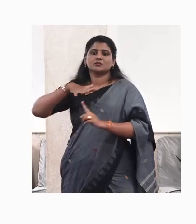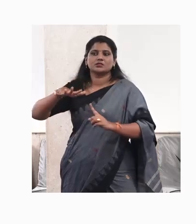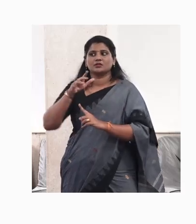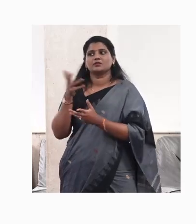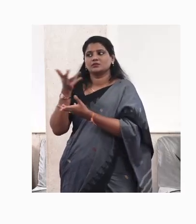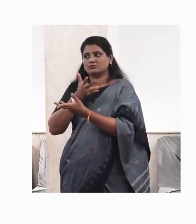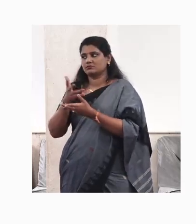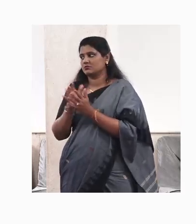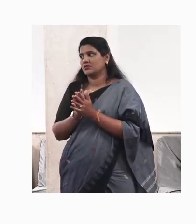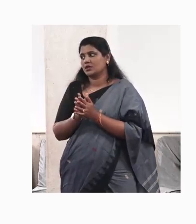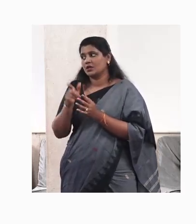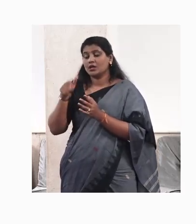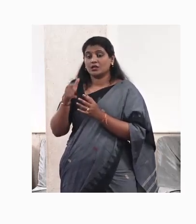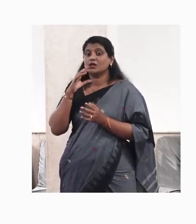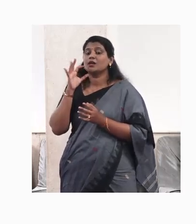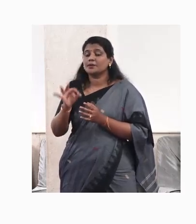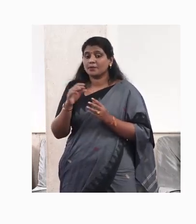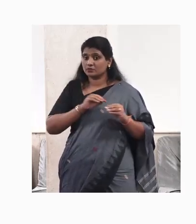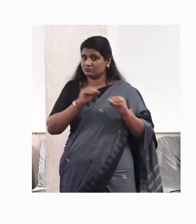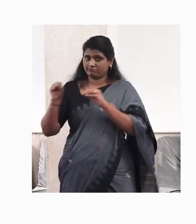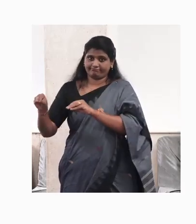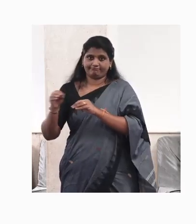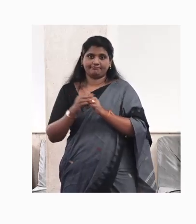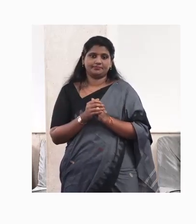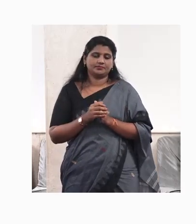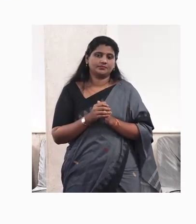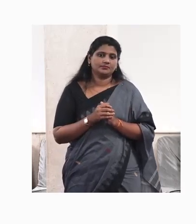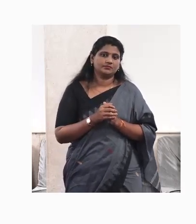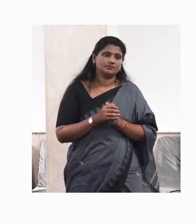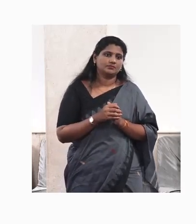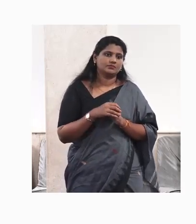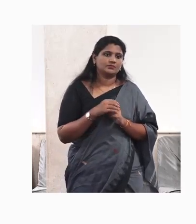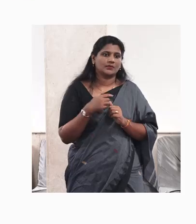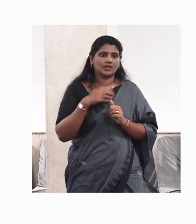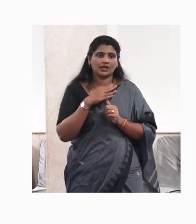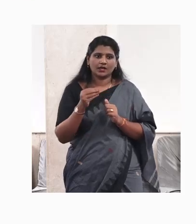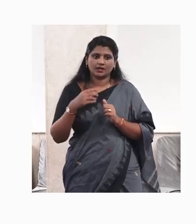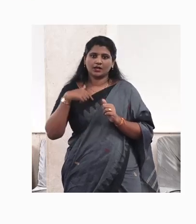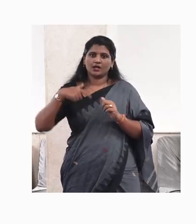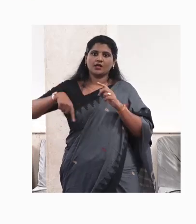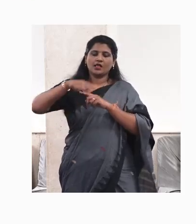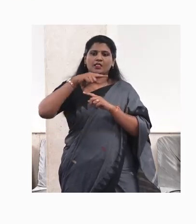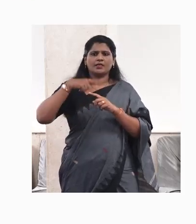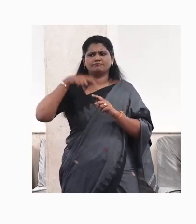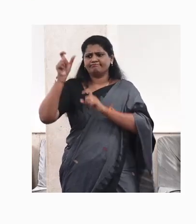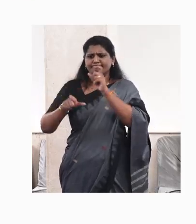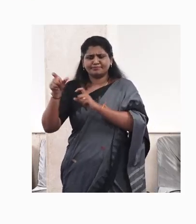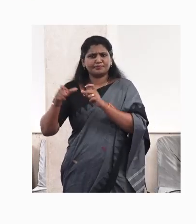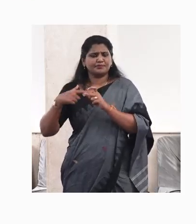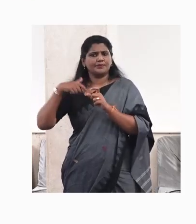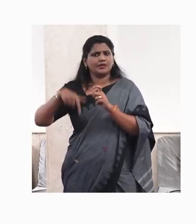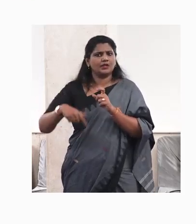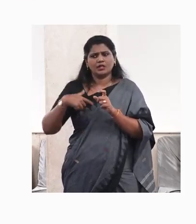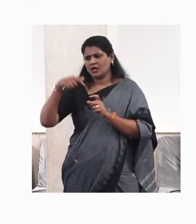conversation. I think so that was an important shift for me as well. And about also, the role that other people play, even if they're not